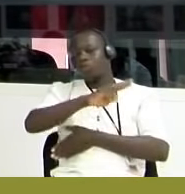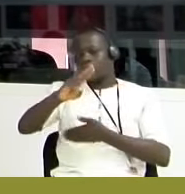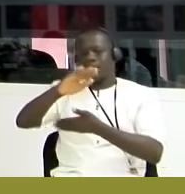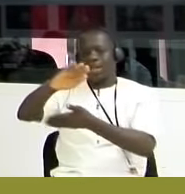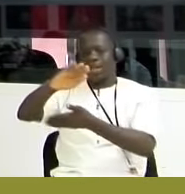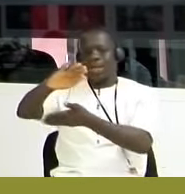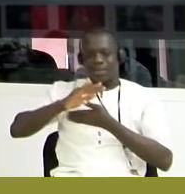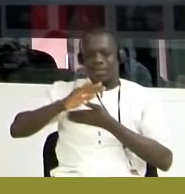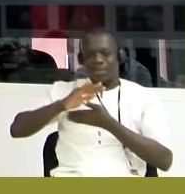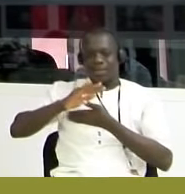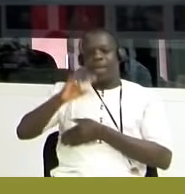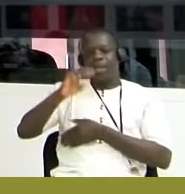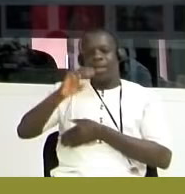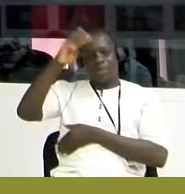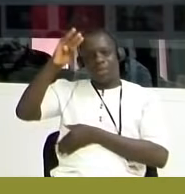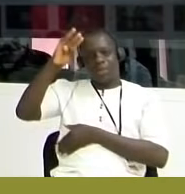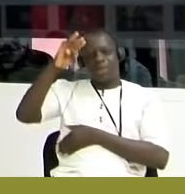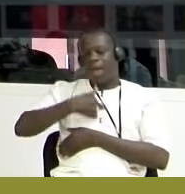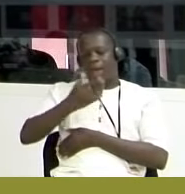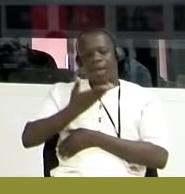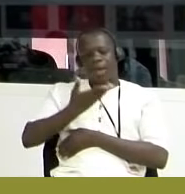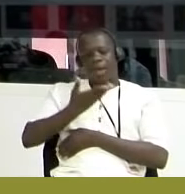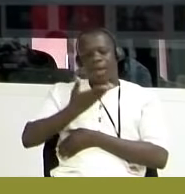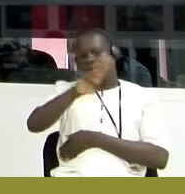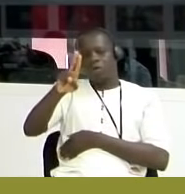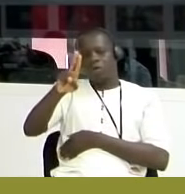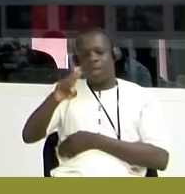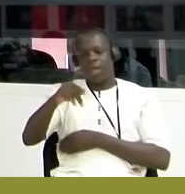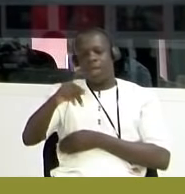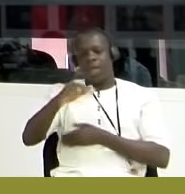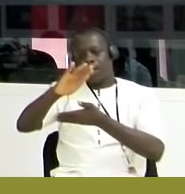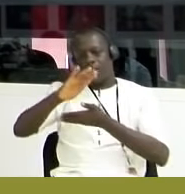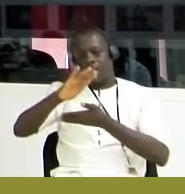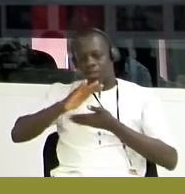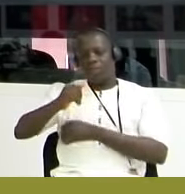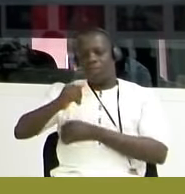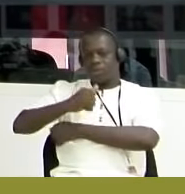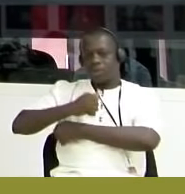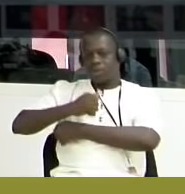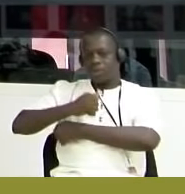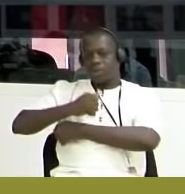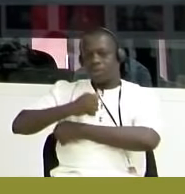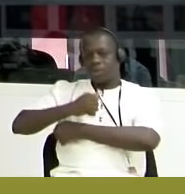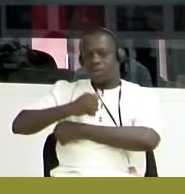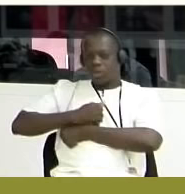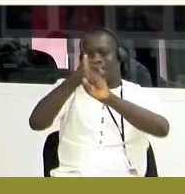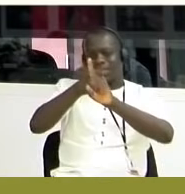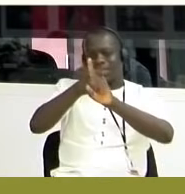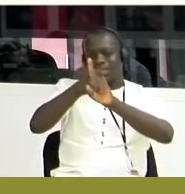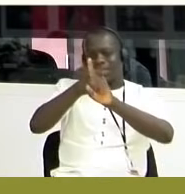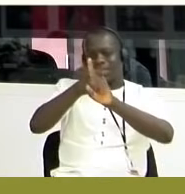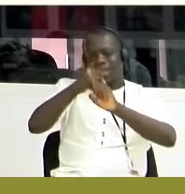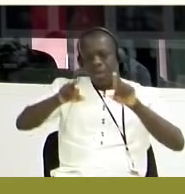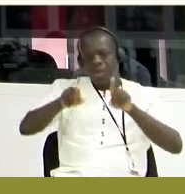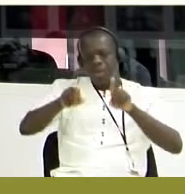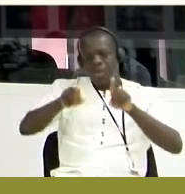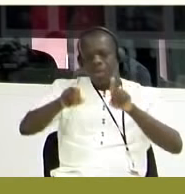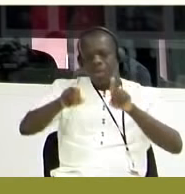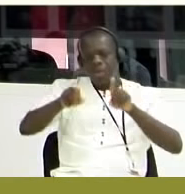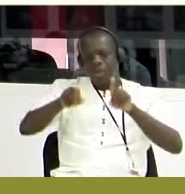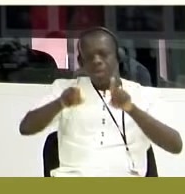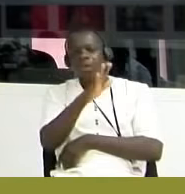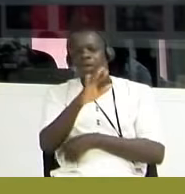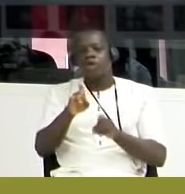received the security risk assessment. So are you assuming that it's something that happens, or you've